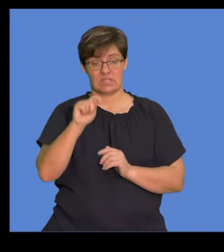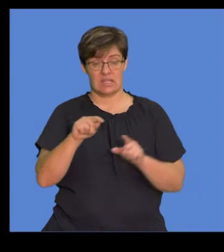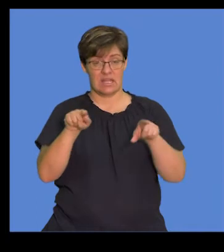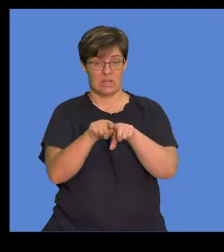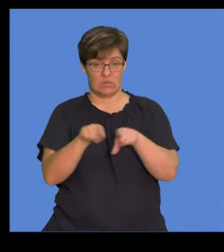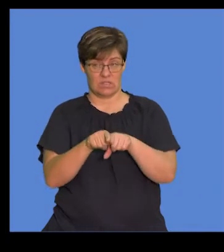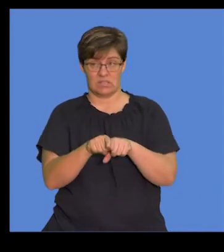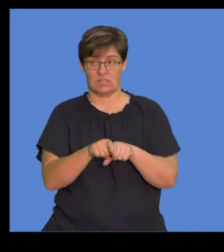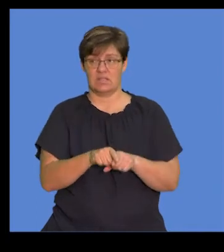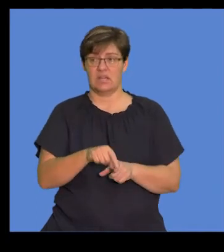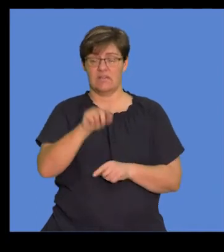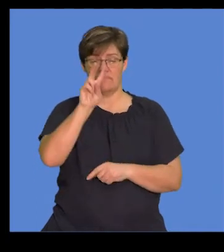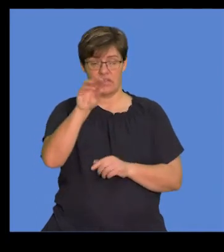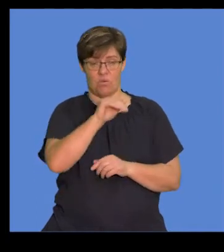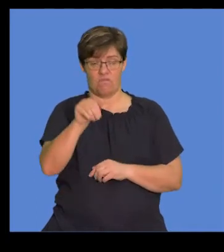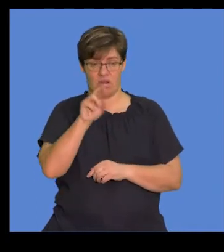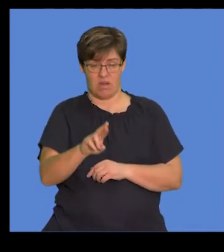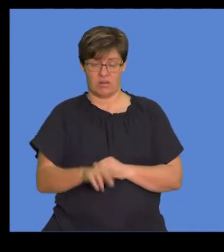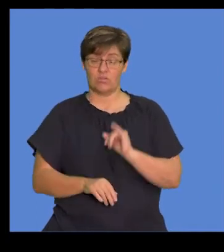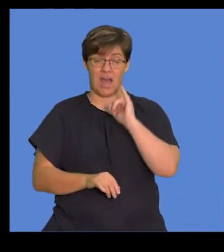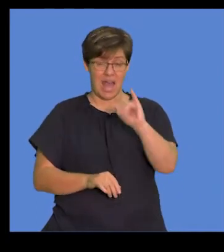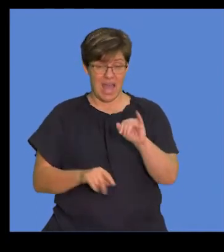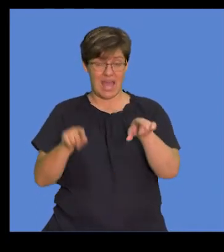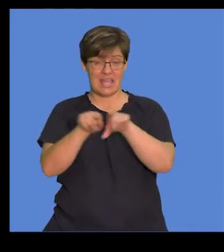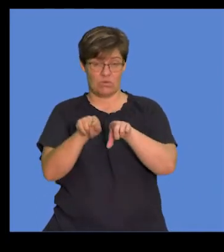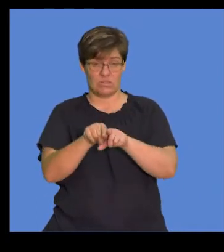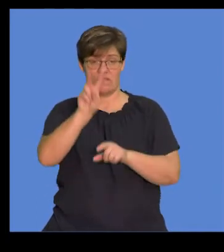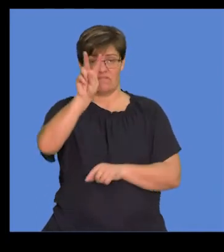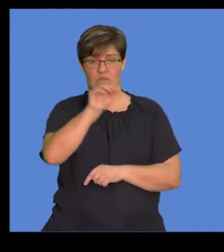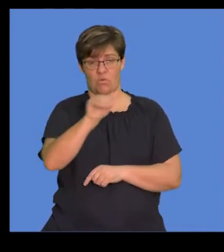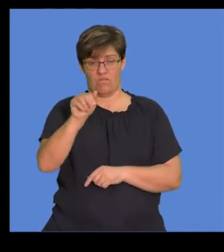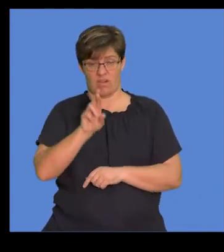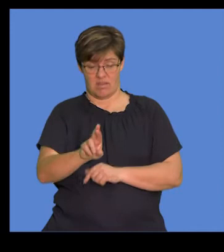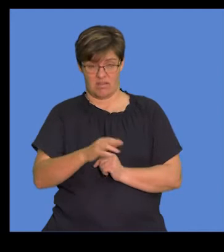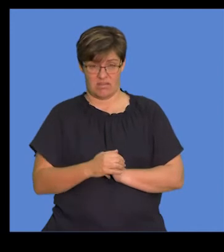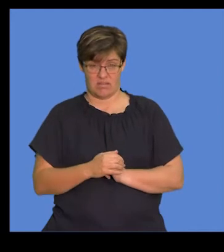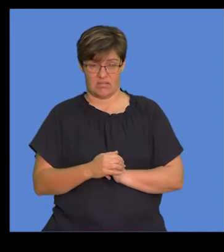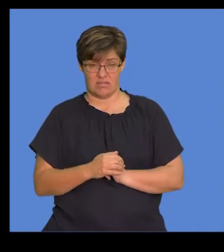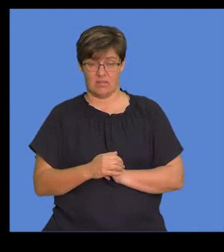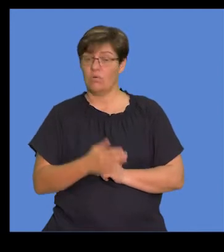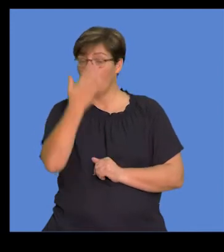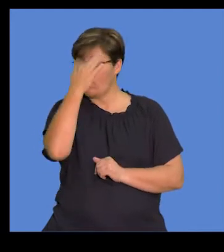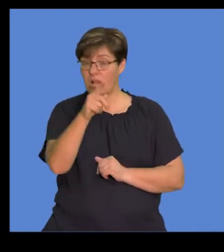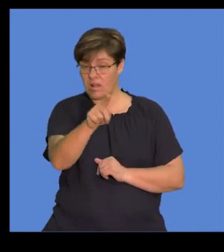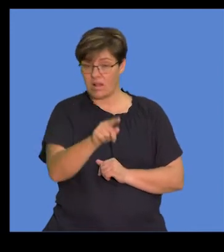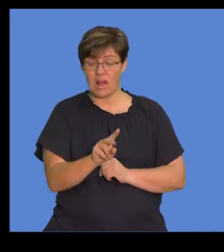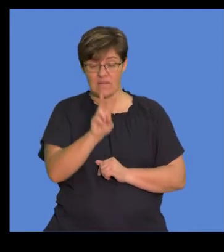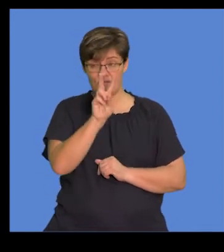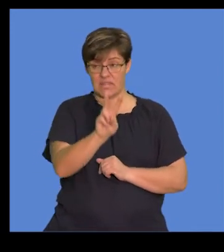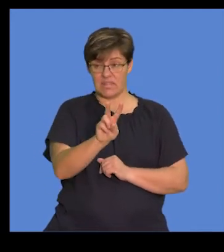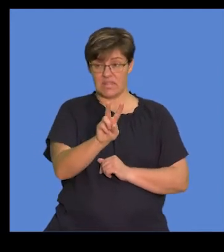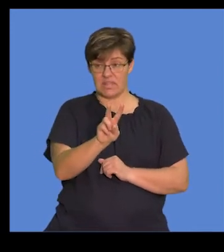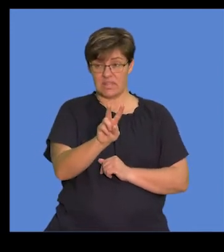current is equals to V over R, okay? So what else do we know? We know